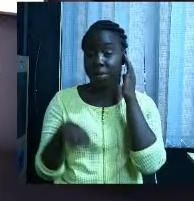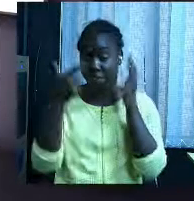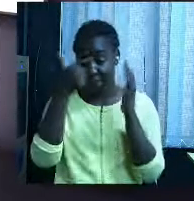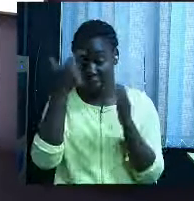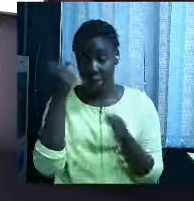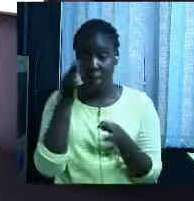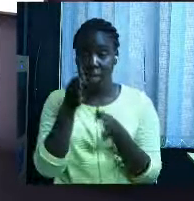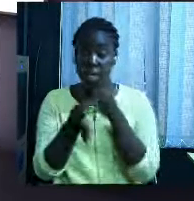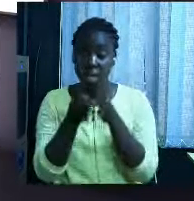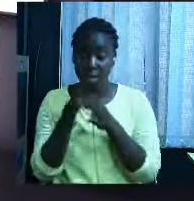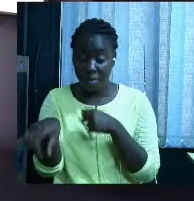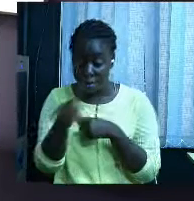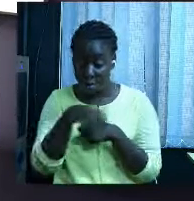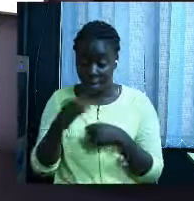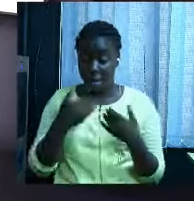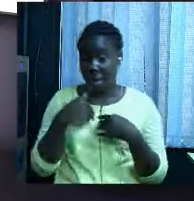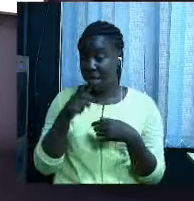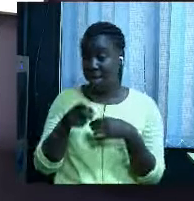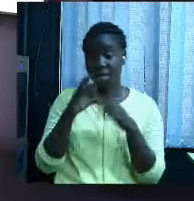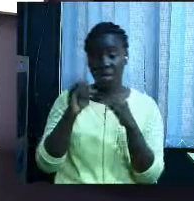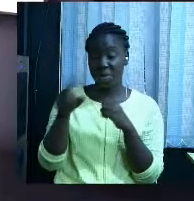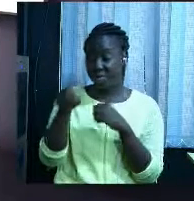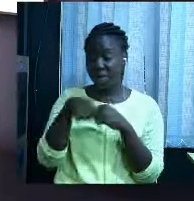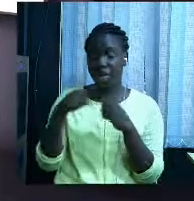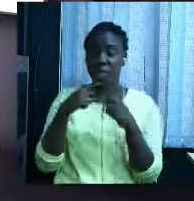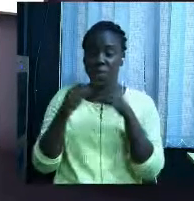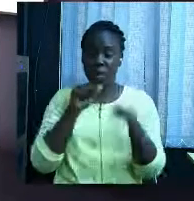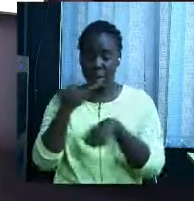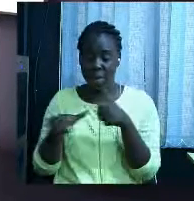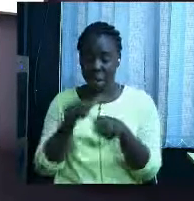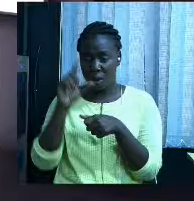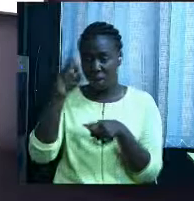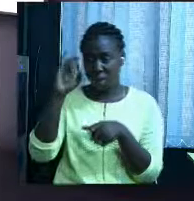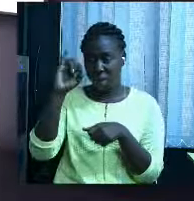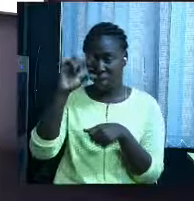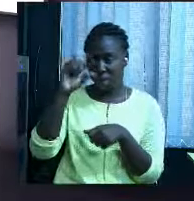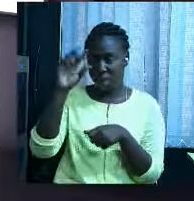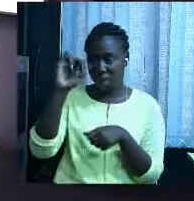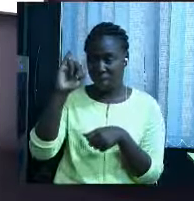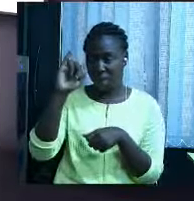without infrastructure, we cannot talk about digital inclusion.